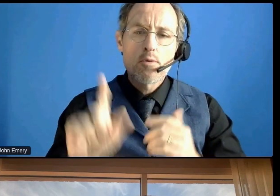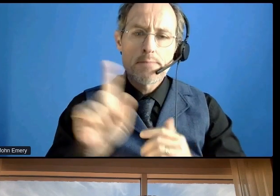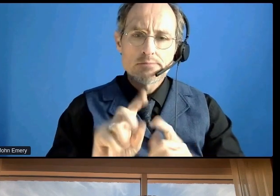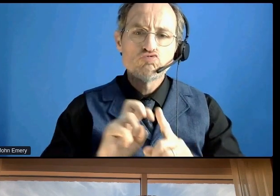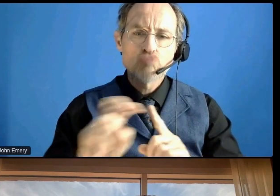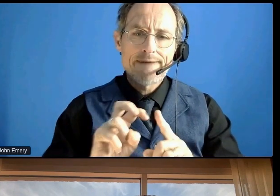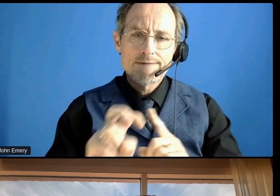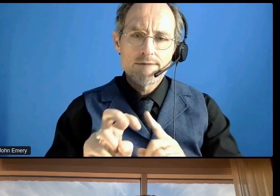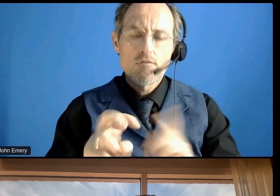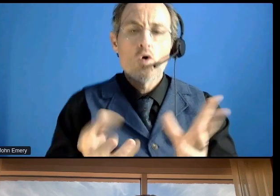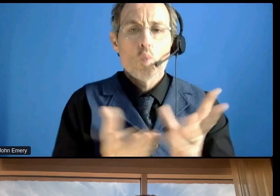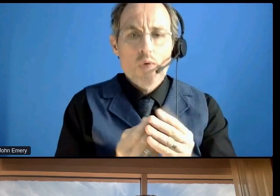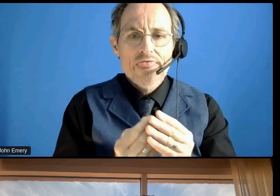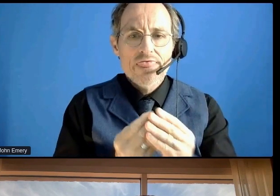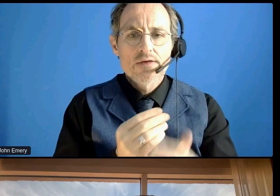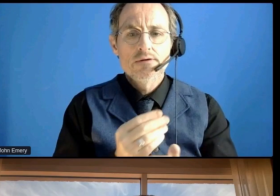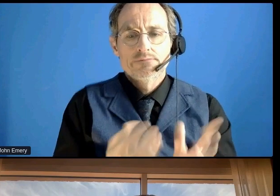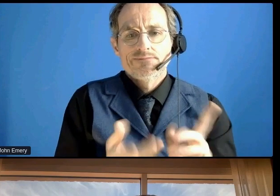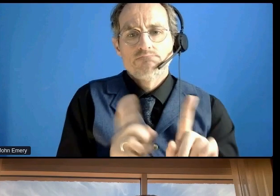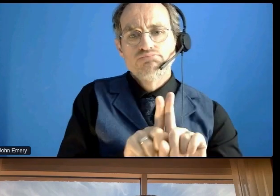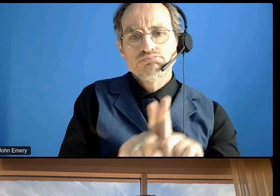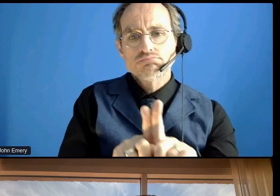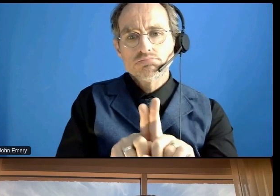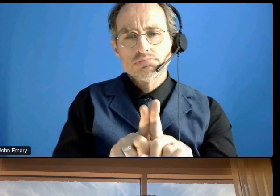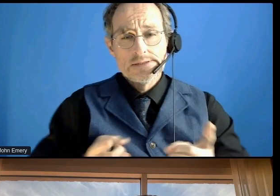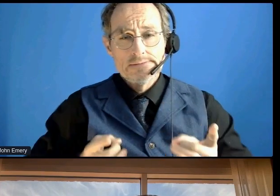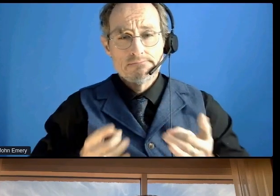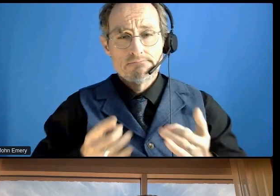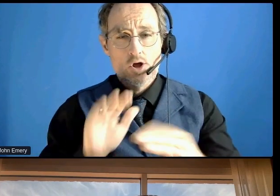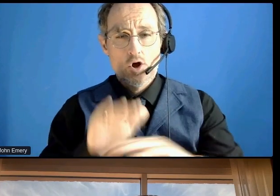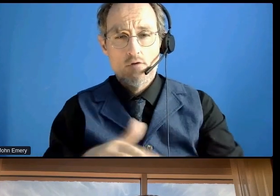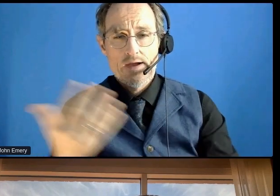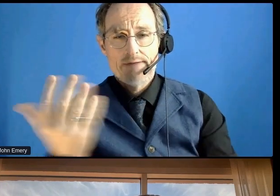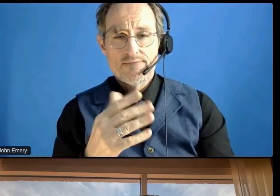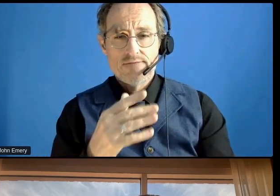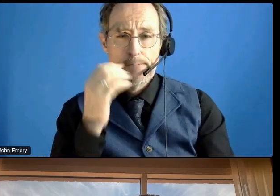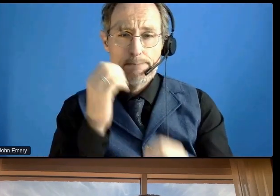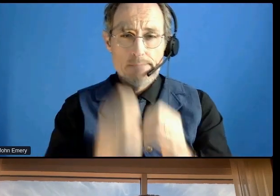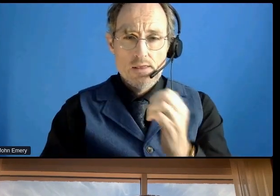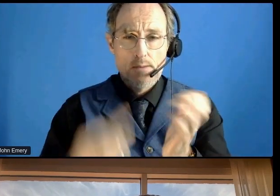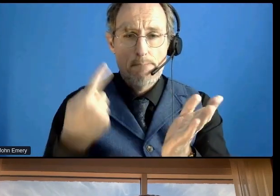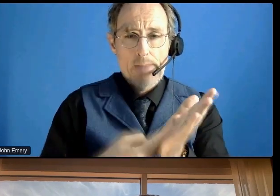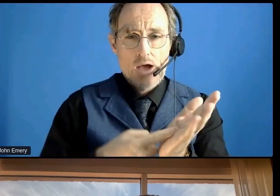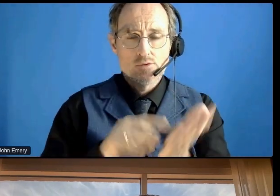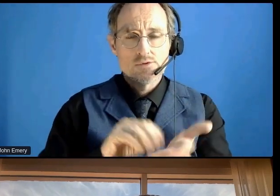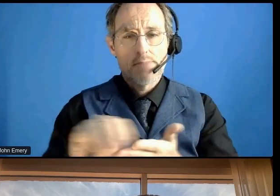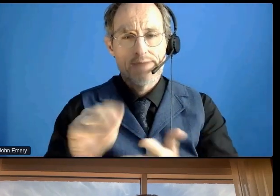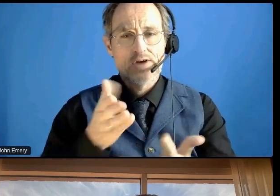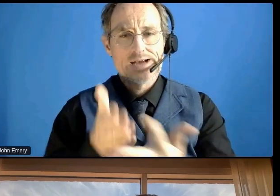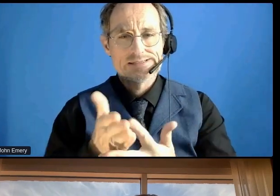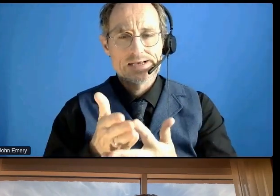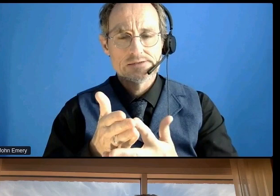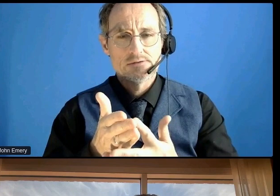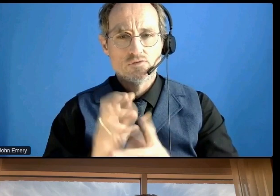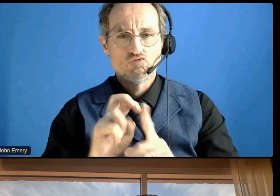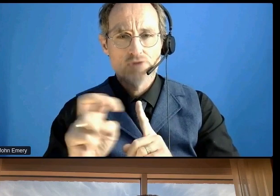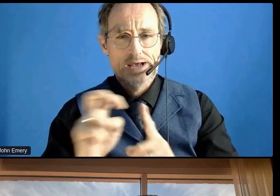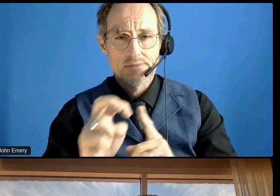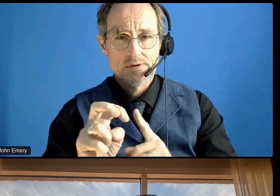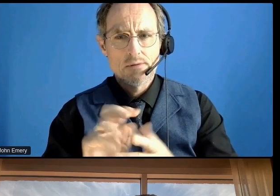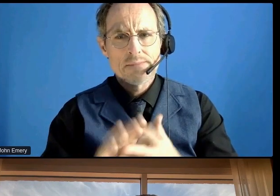their travelling companions was over £15 billion. So the stats say that this isn't a niche